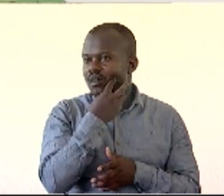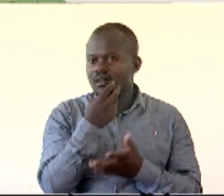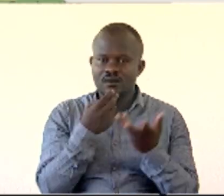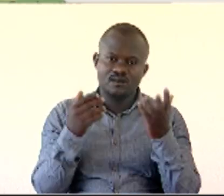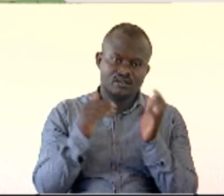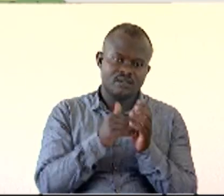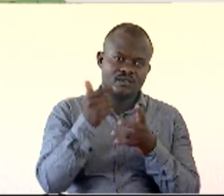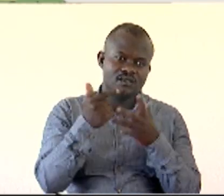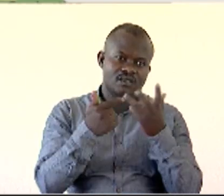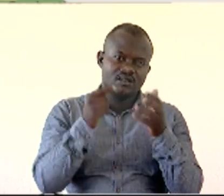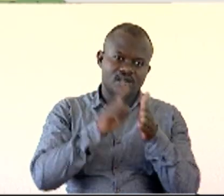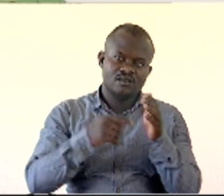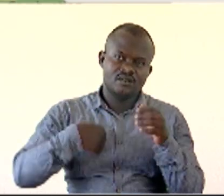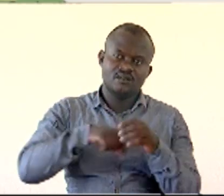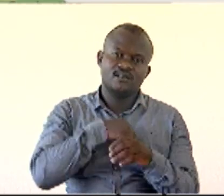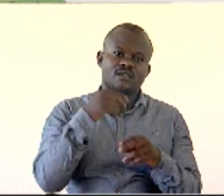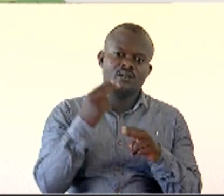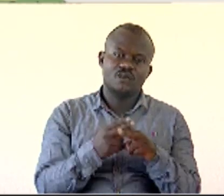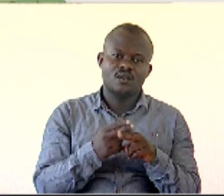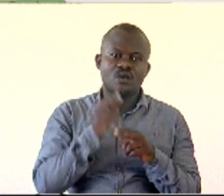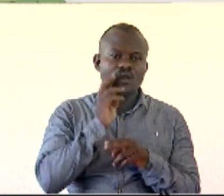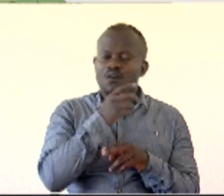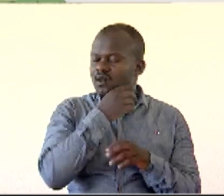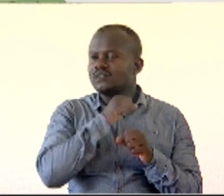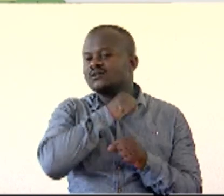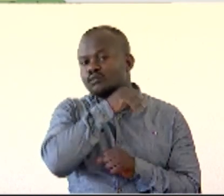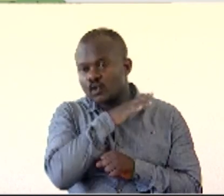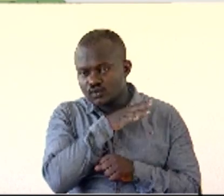and this is what we call water pollution.